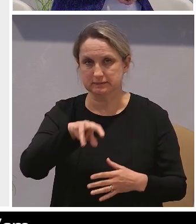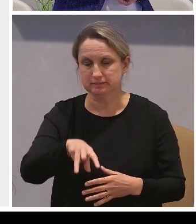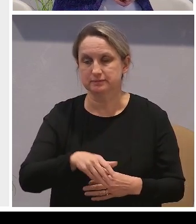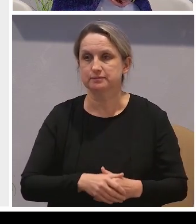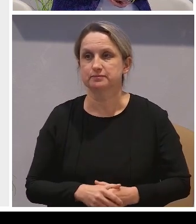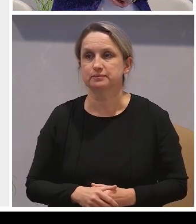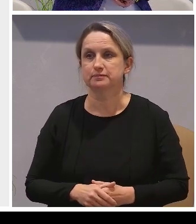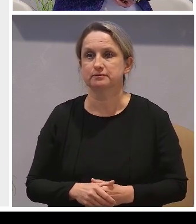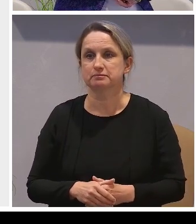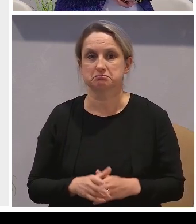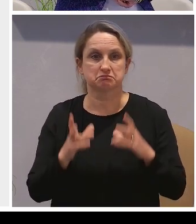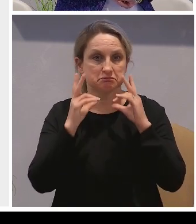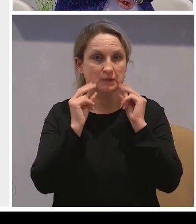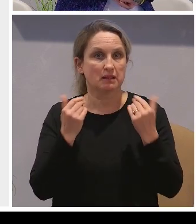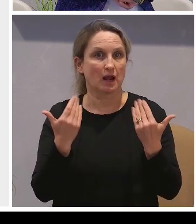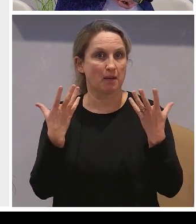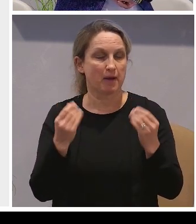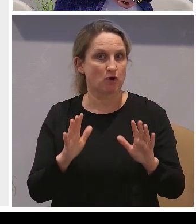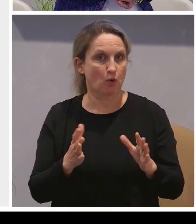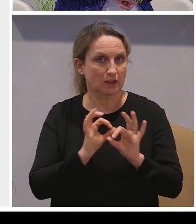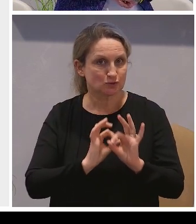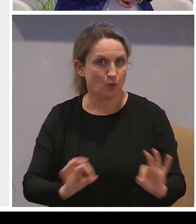from research studies.